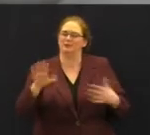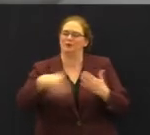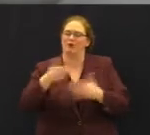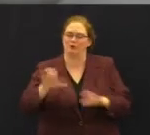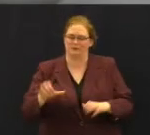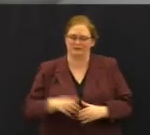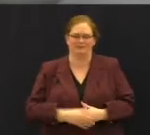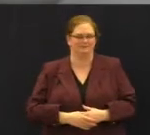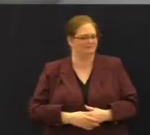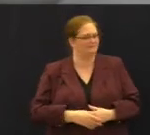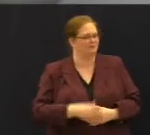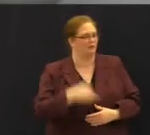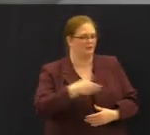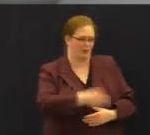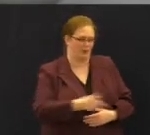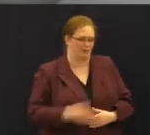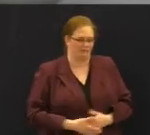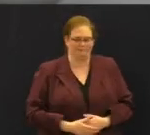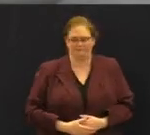did.